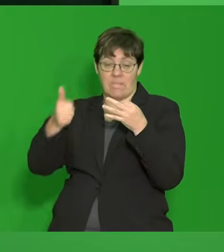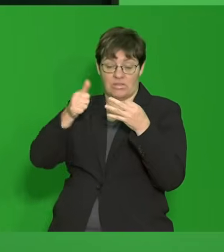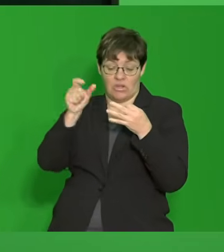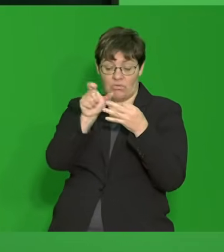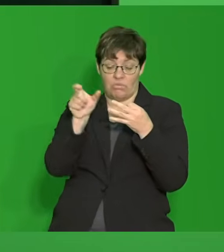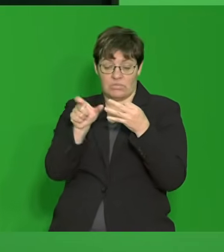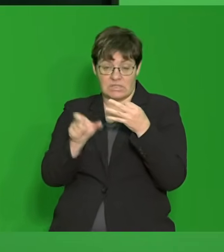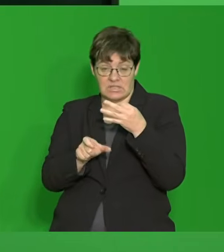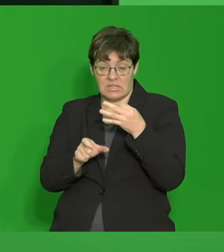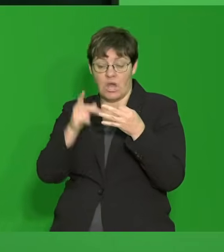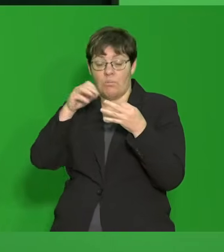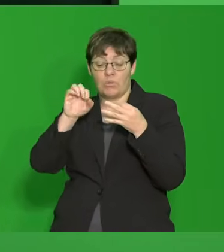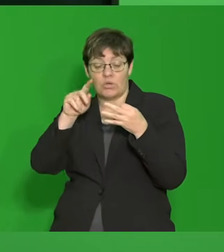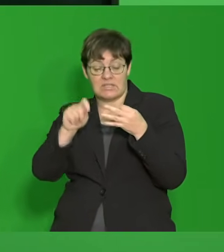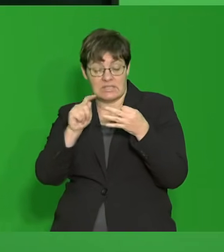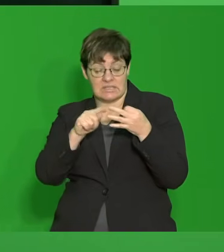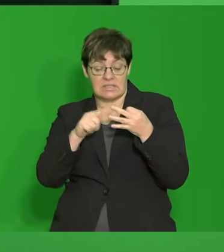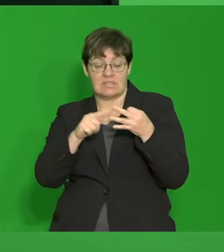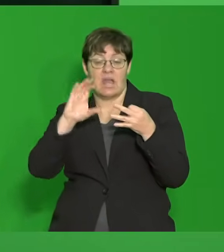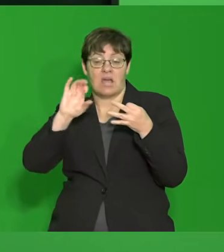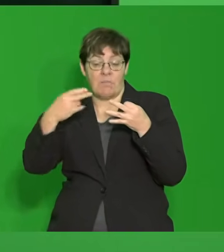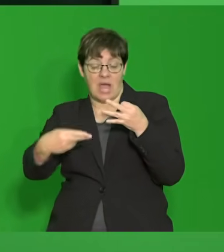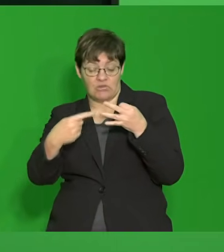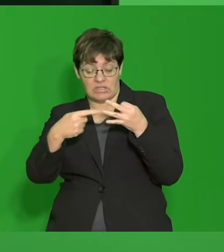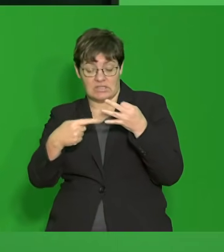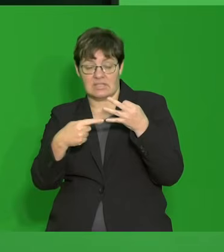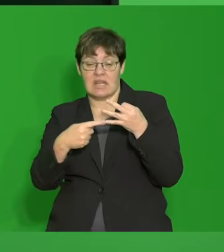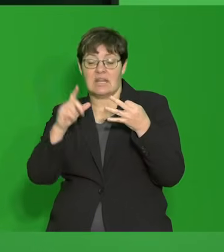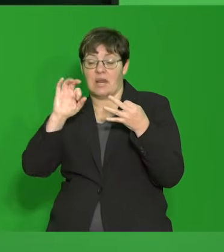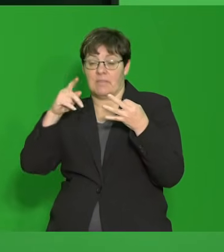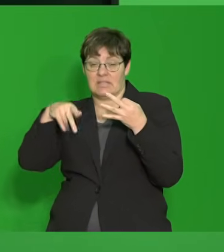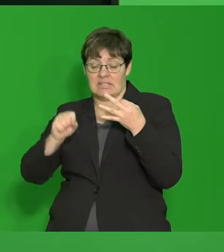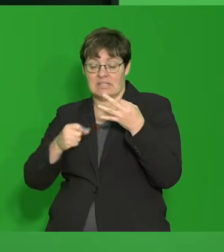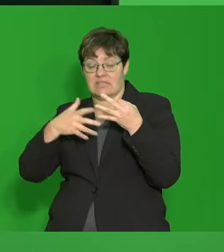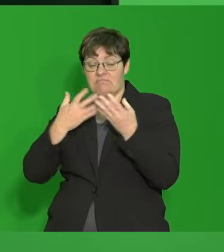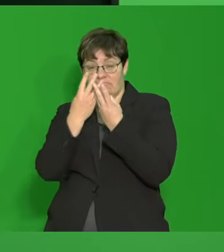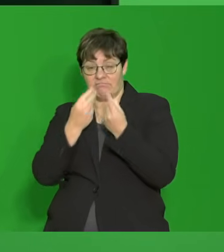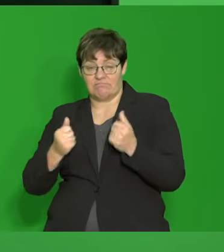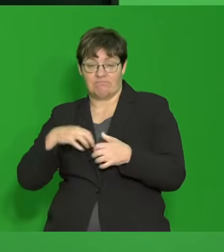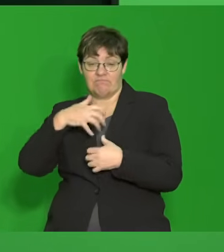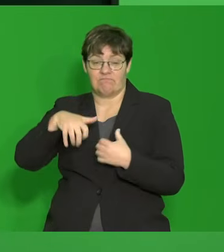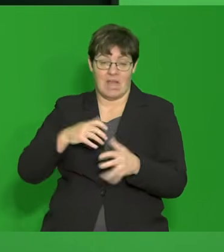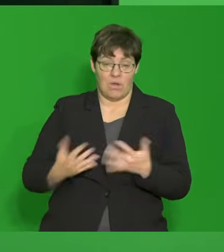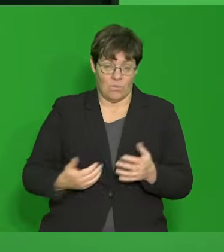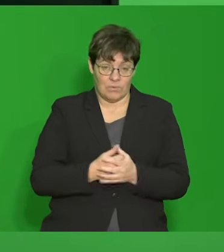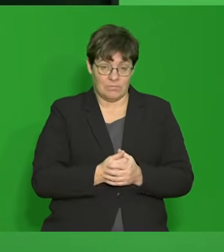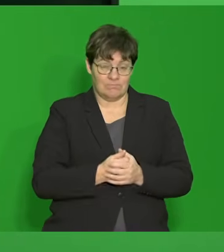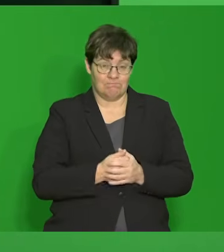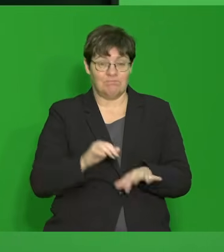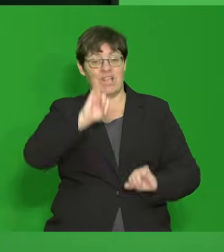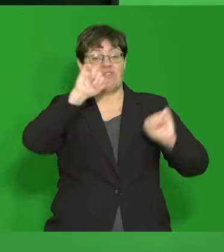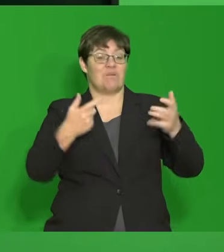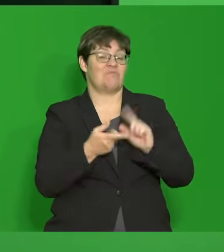three major organic groups in terms of how proteins are digested, how carbohydrates are digested, along with how lipids are